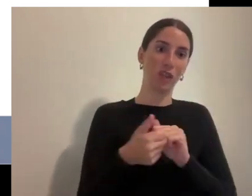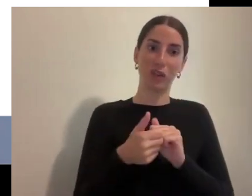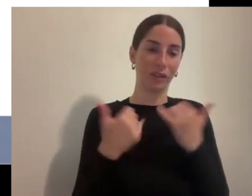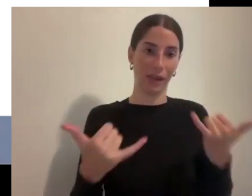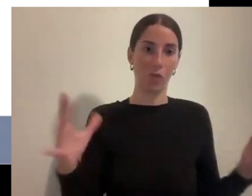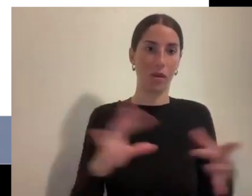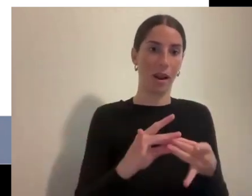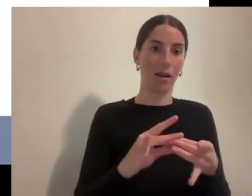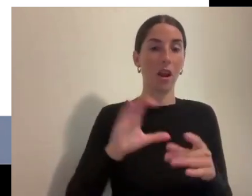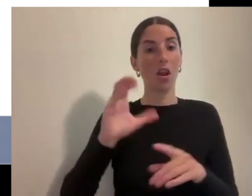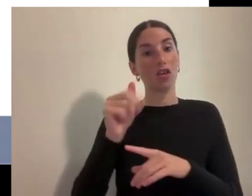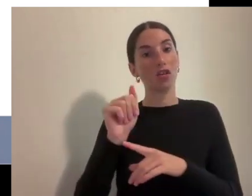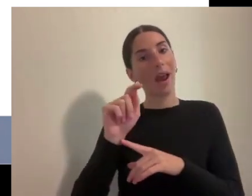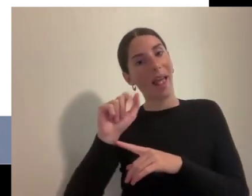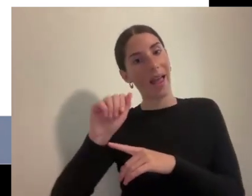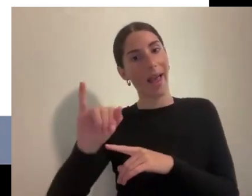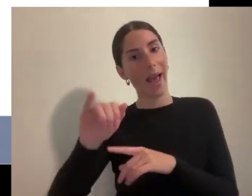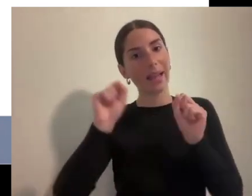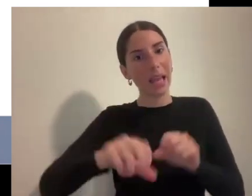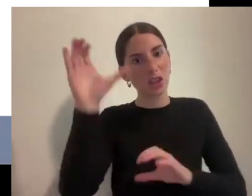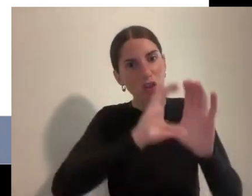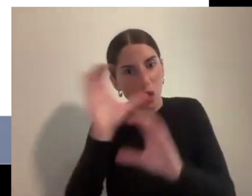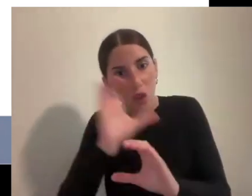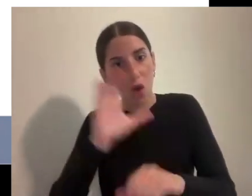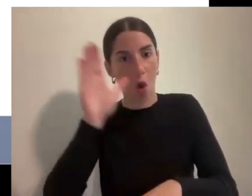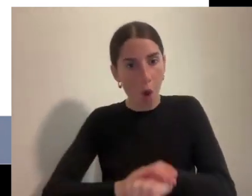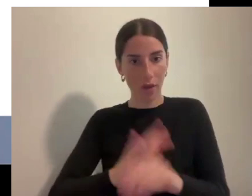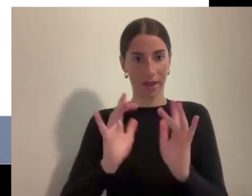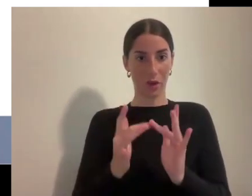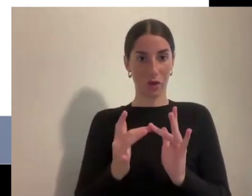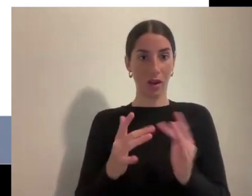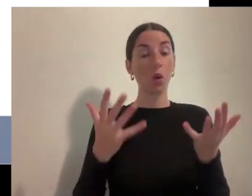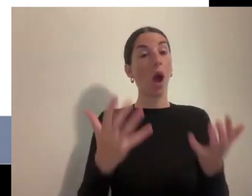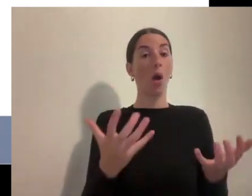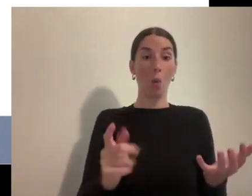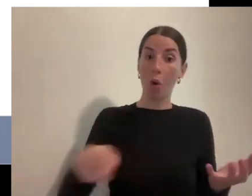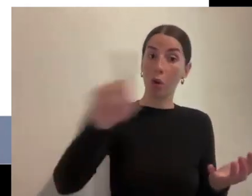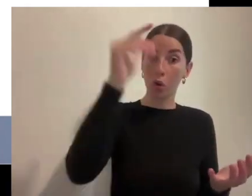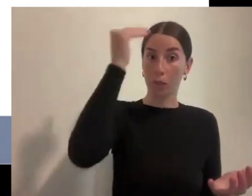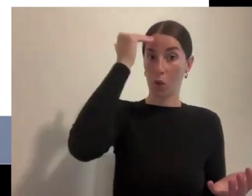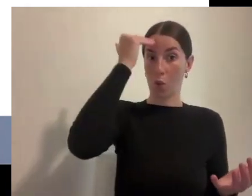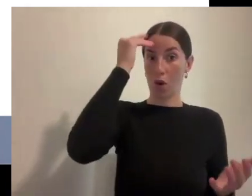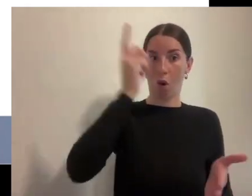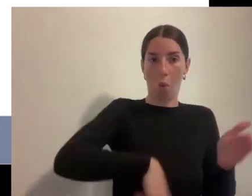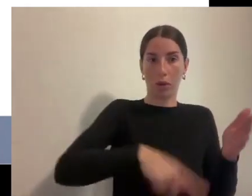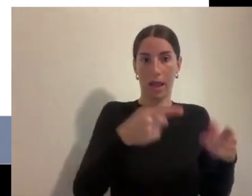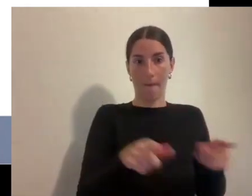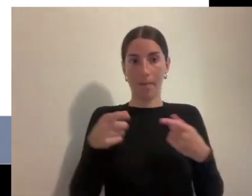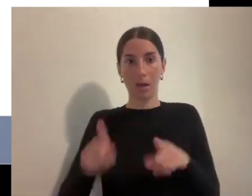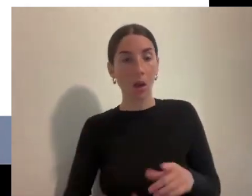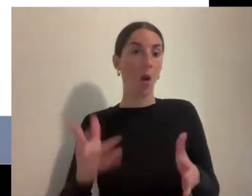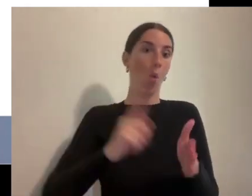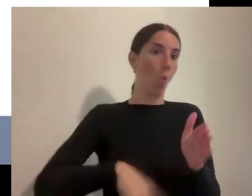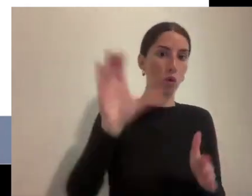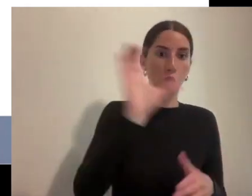can search the internet. But I want you to be very, very aware of what's happening and know what to look for